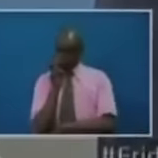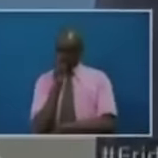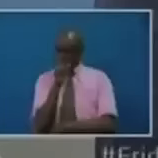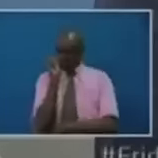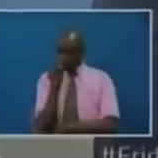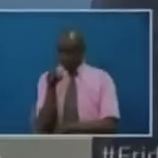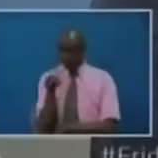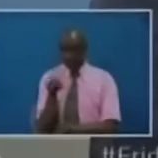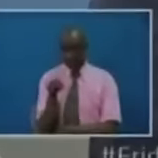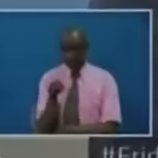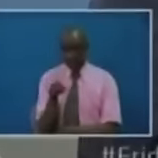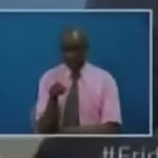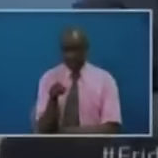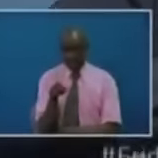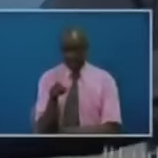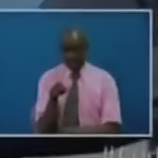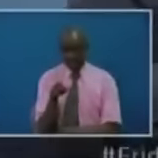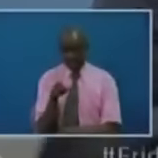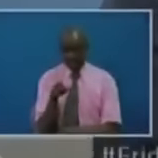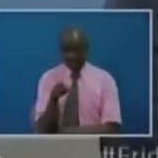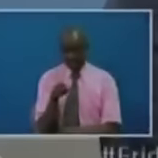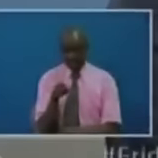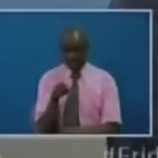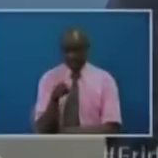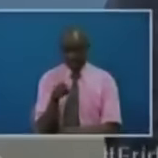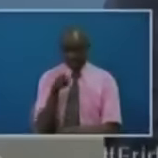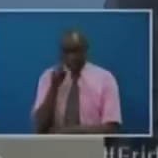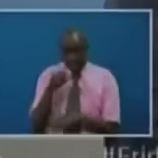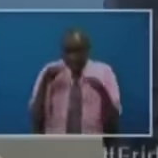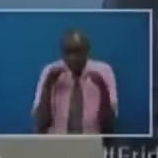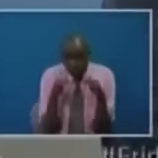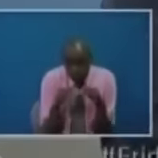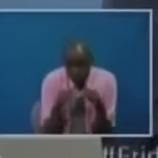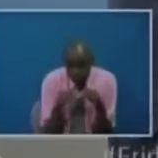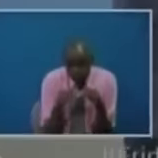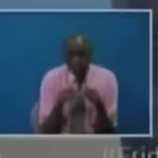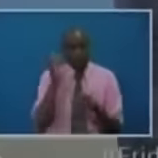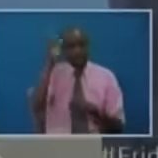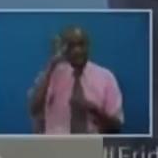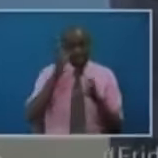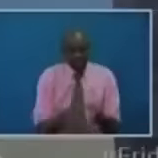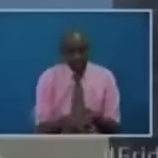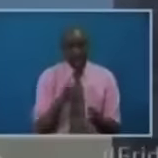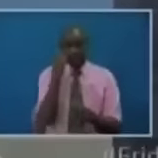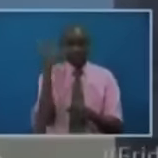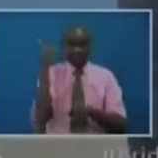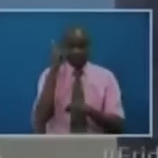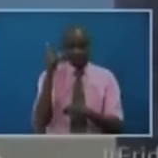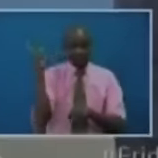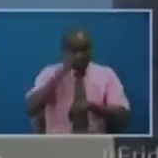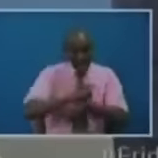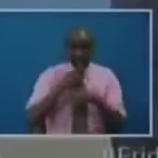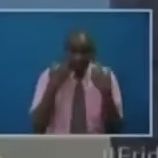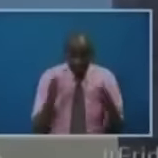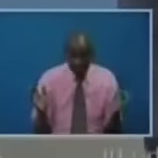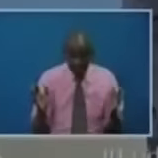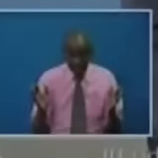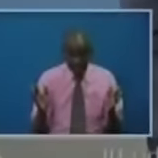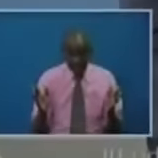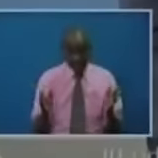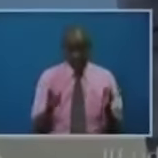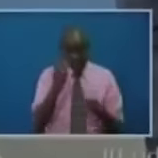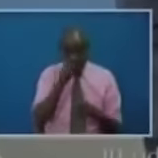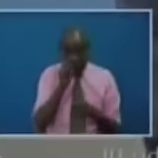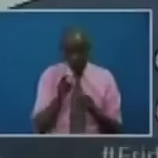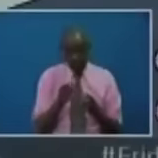chicken when it was incubating the eggs. When 21 days were over, mm-hmm. the